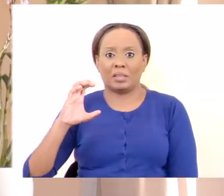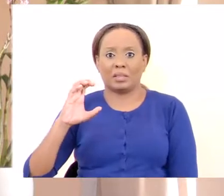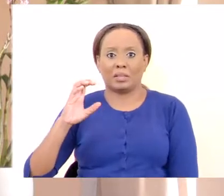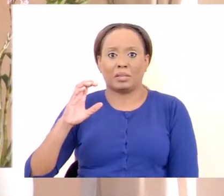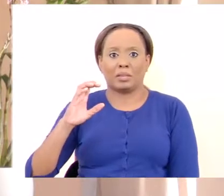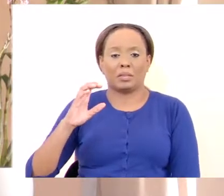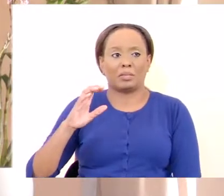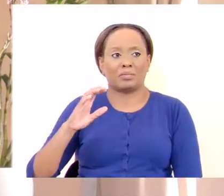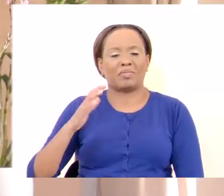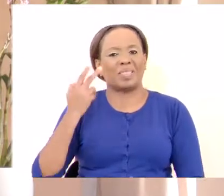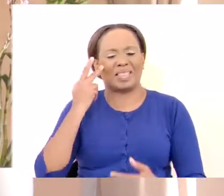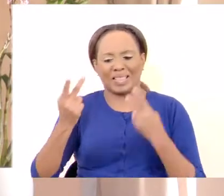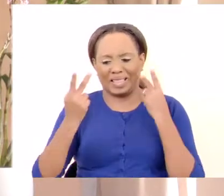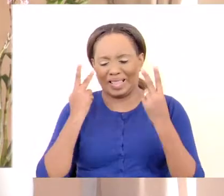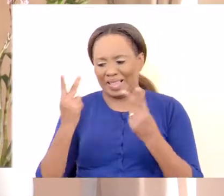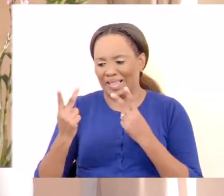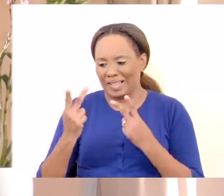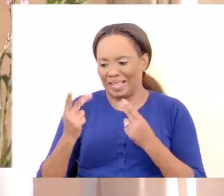recovered from it.